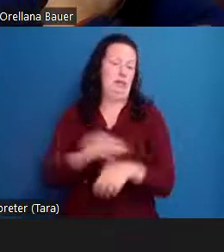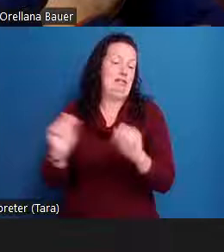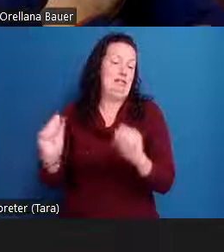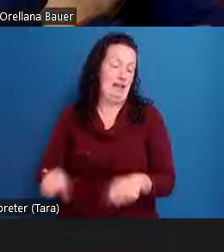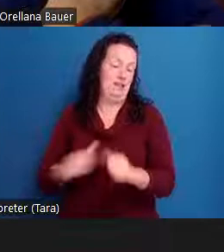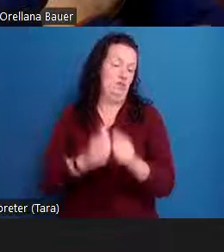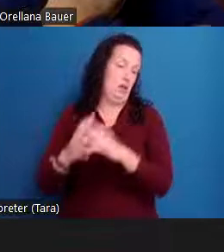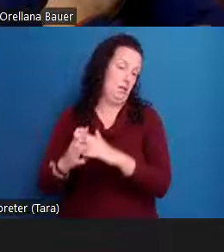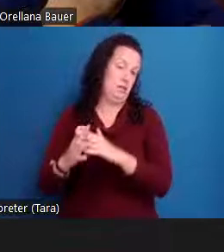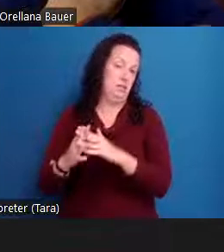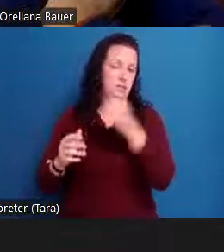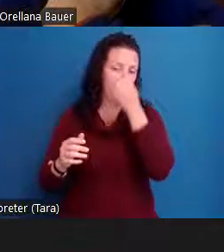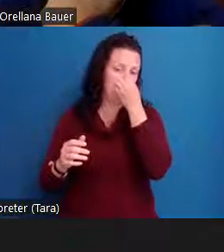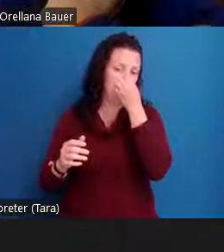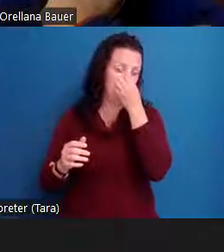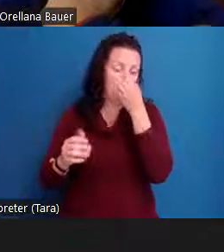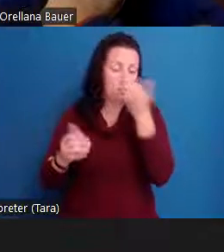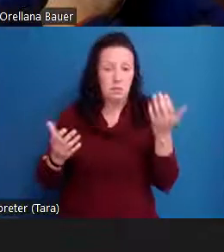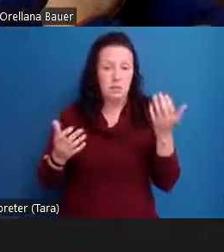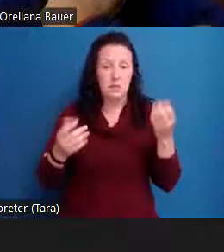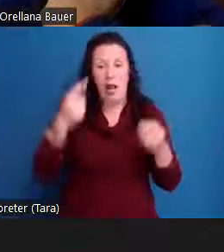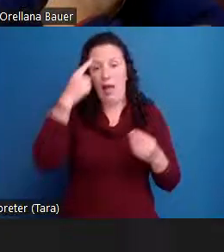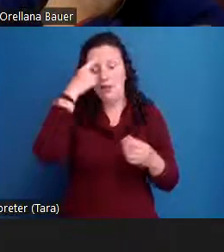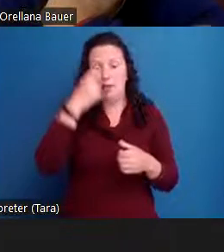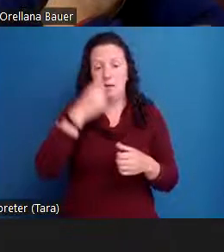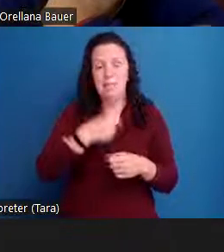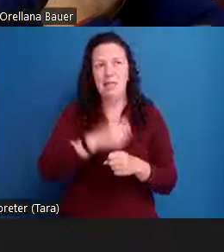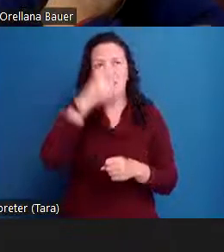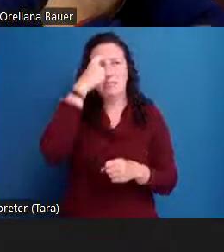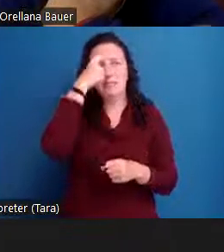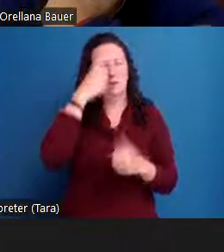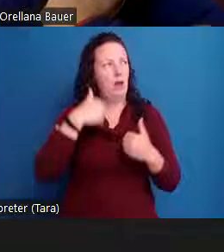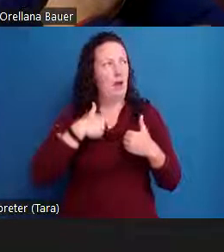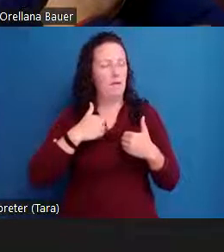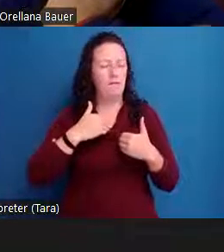I do think it makes sense to have some kind of a, even mechanism is maybe a little too strong.